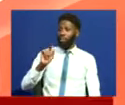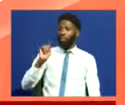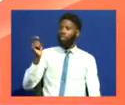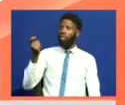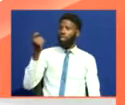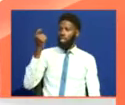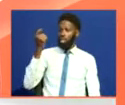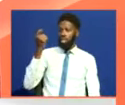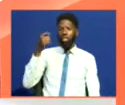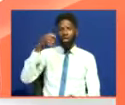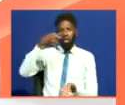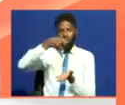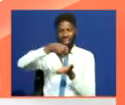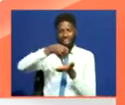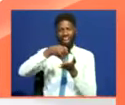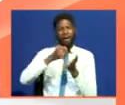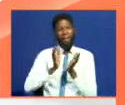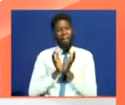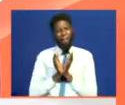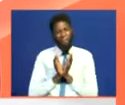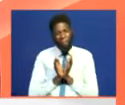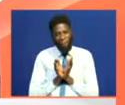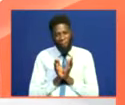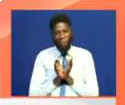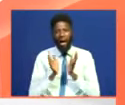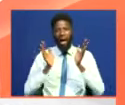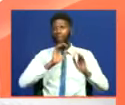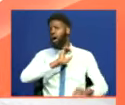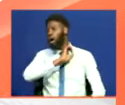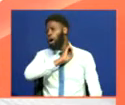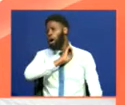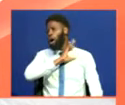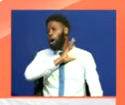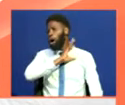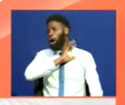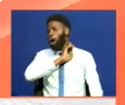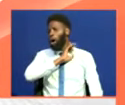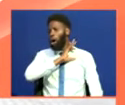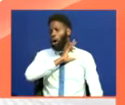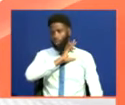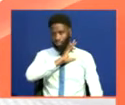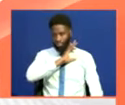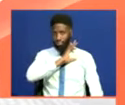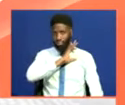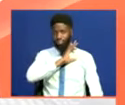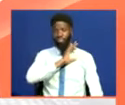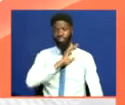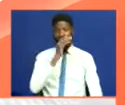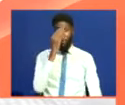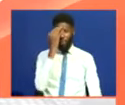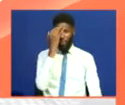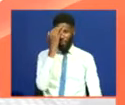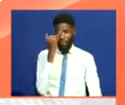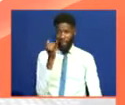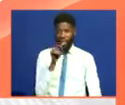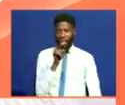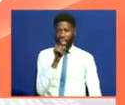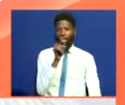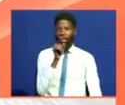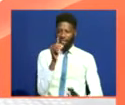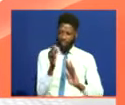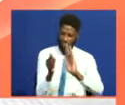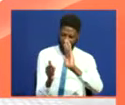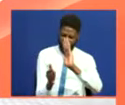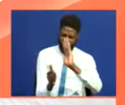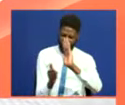outcry, gave a press statement, because that was the only fastest way that the nation would actually come to